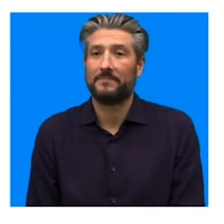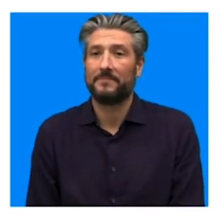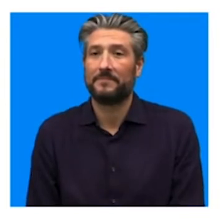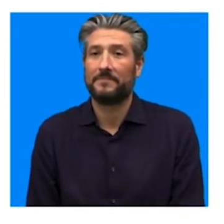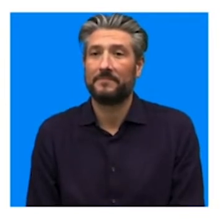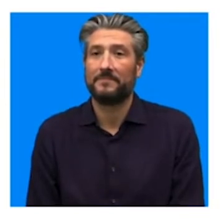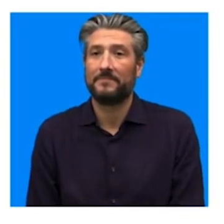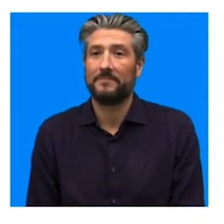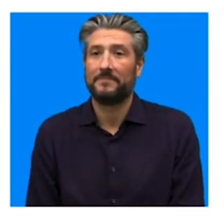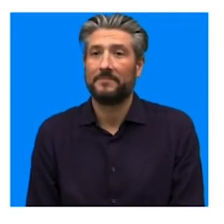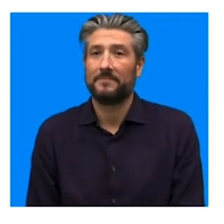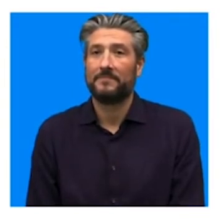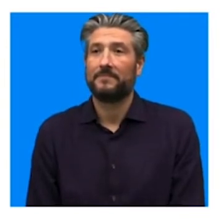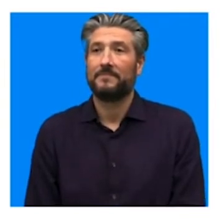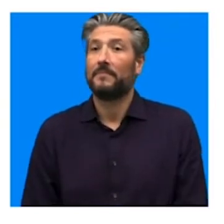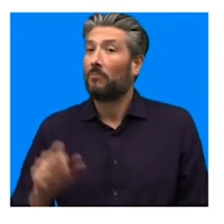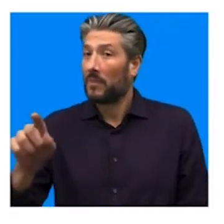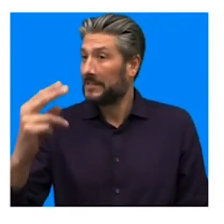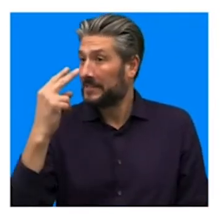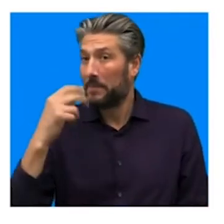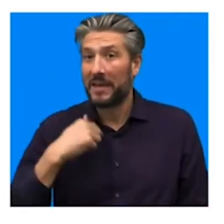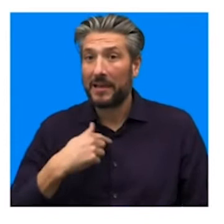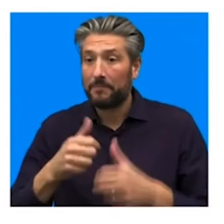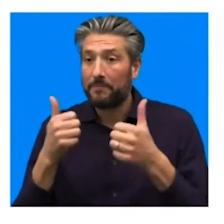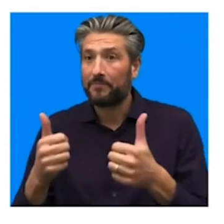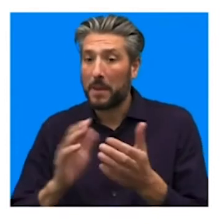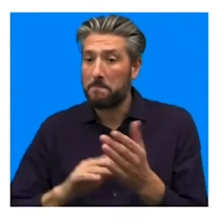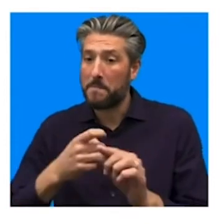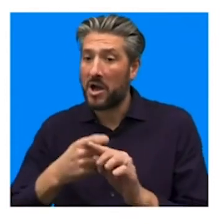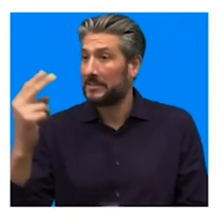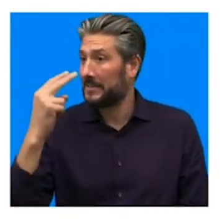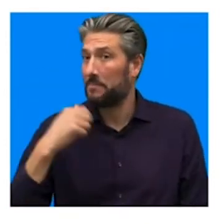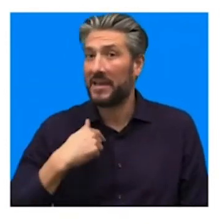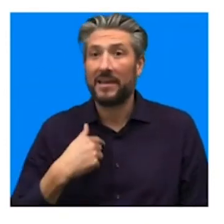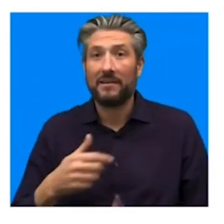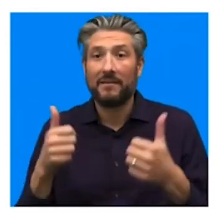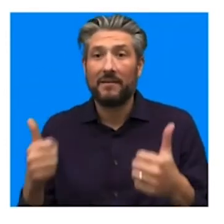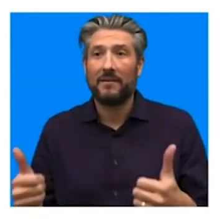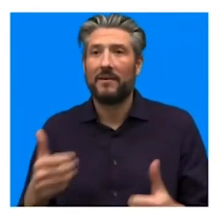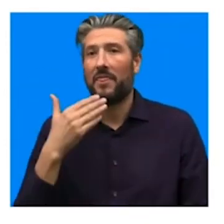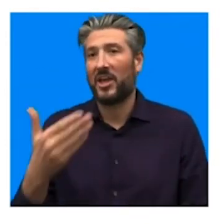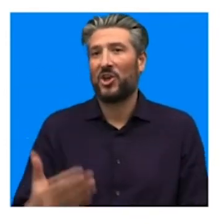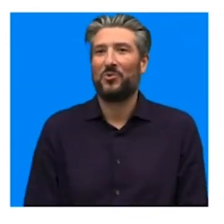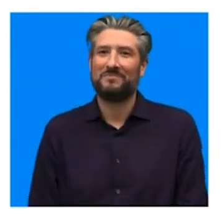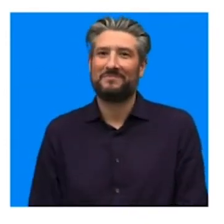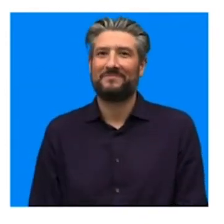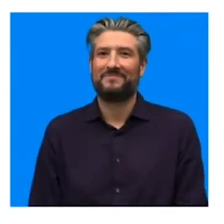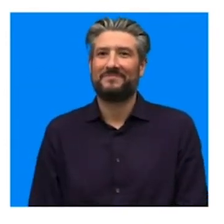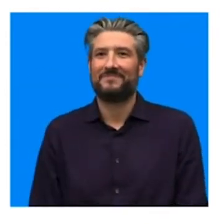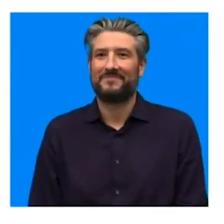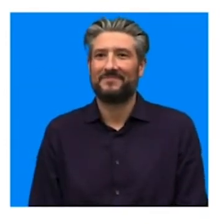I can see me on the. Yeah, you look good. You can see me. You look good. That's good. Thanks, Sam. Thanks, Sam. Not